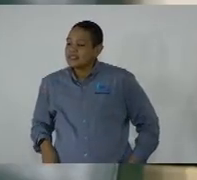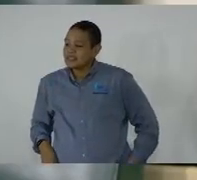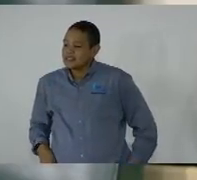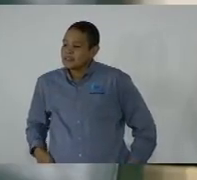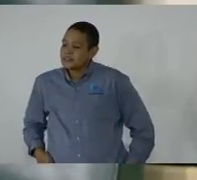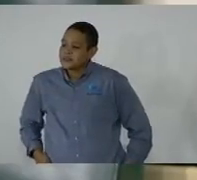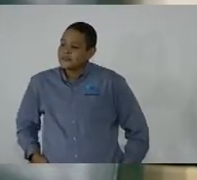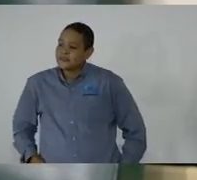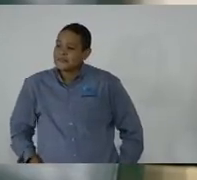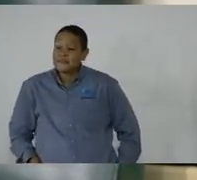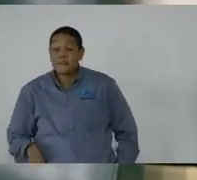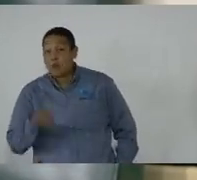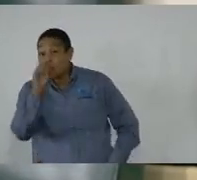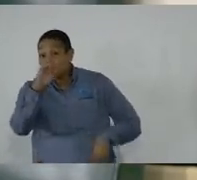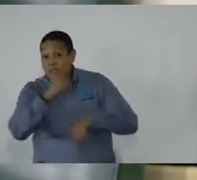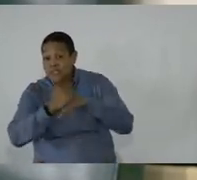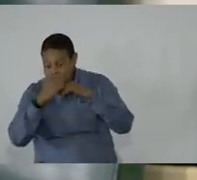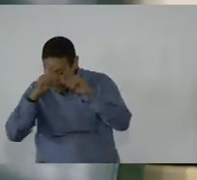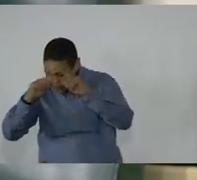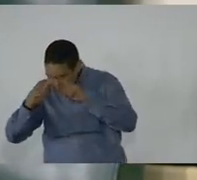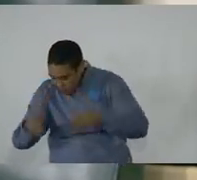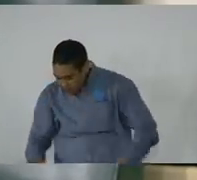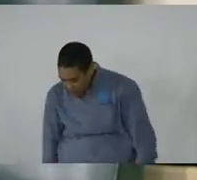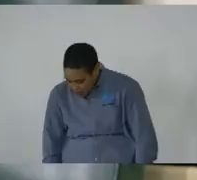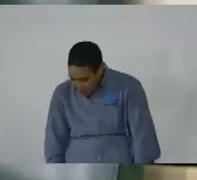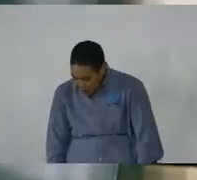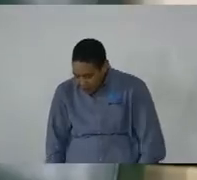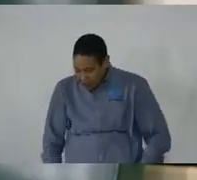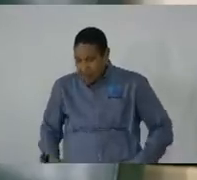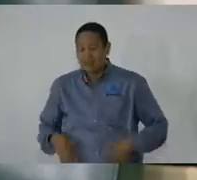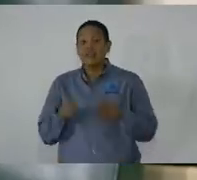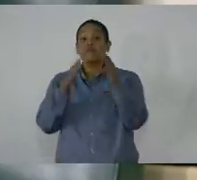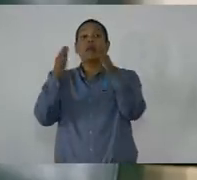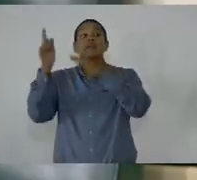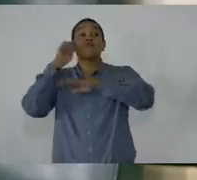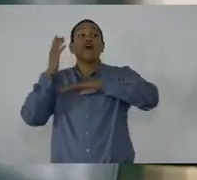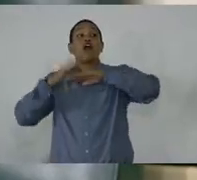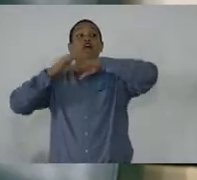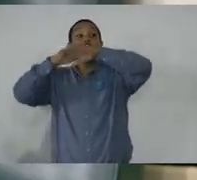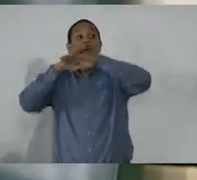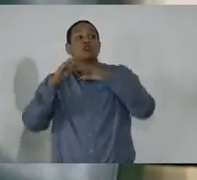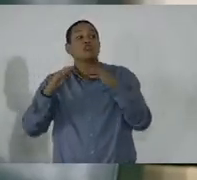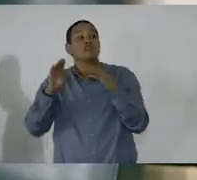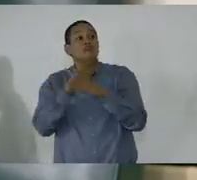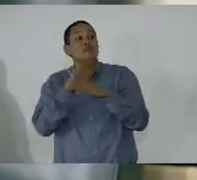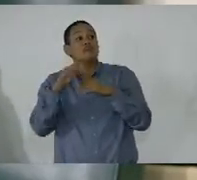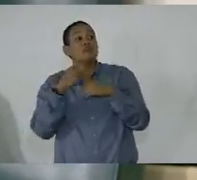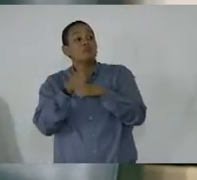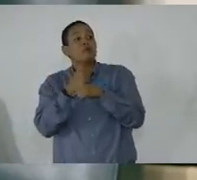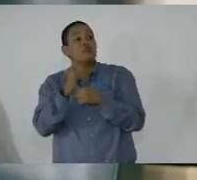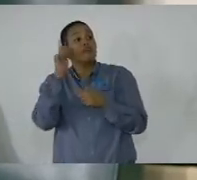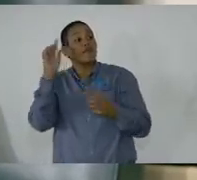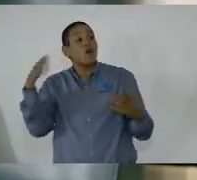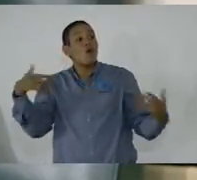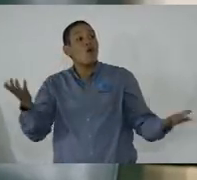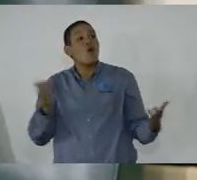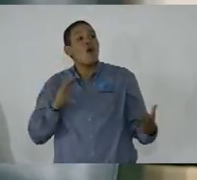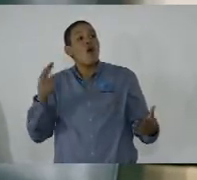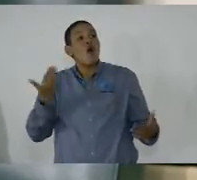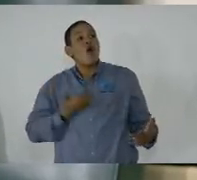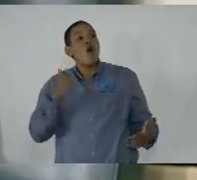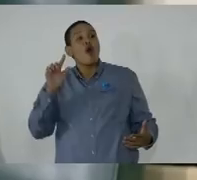We're putting mechanisms in place, Madam Speaker, for increased commercial production of, hear me now,